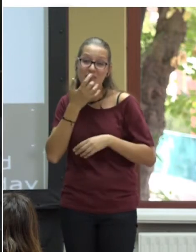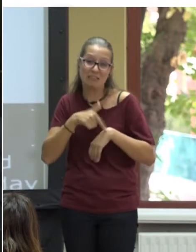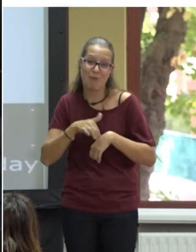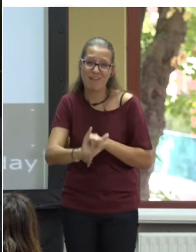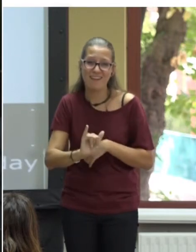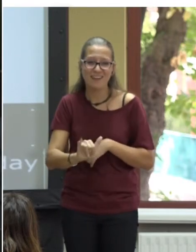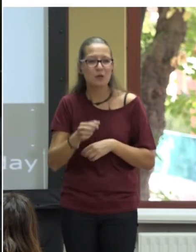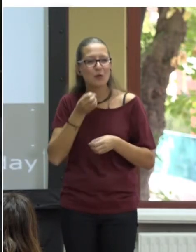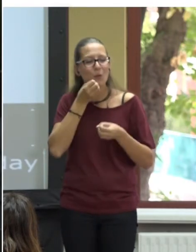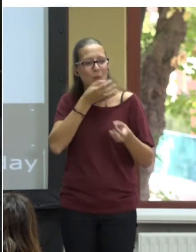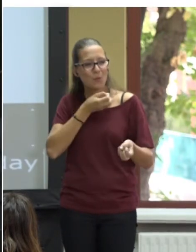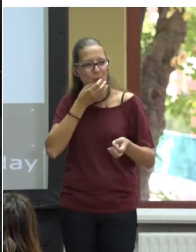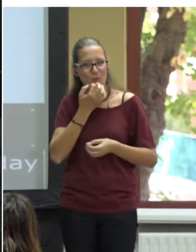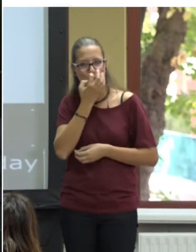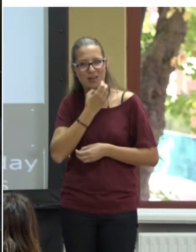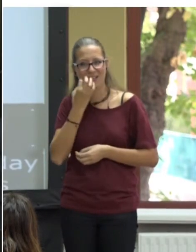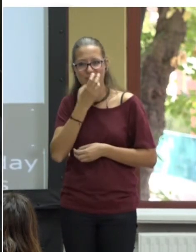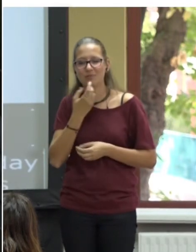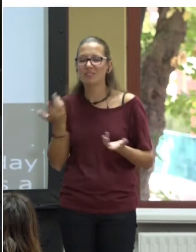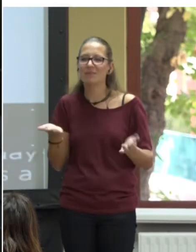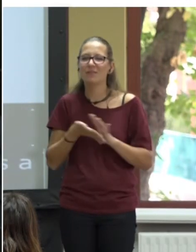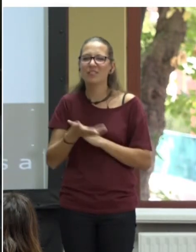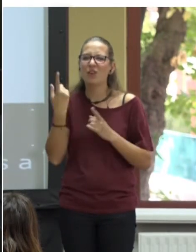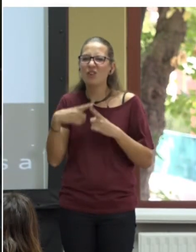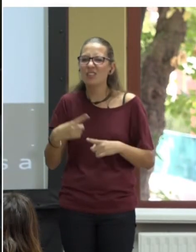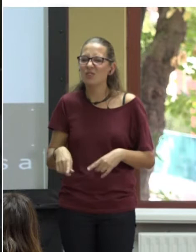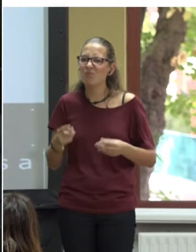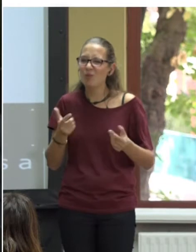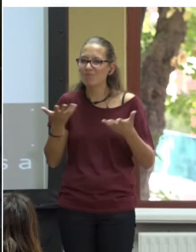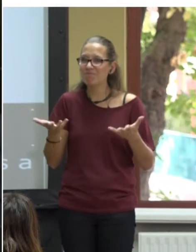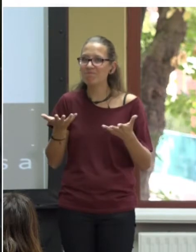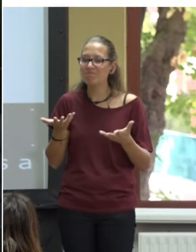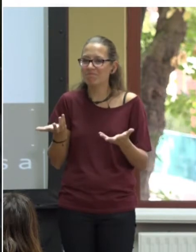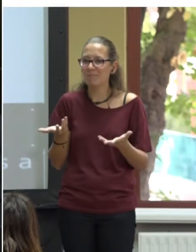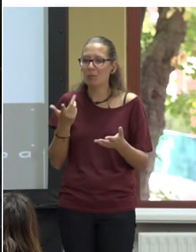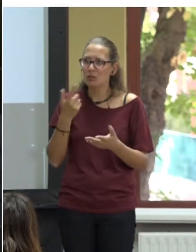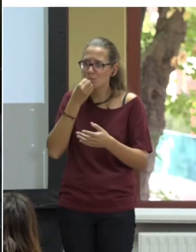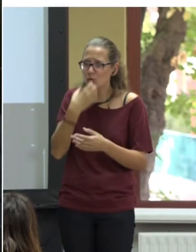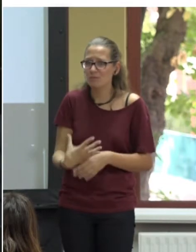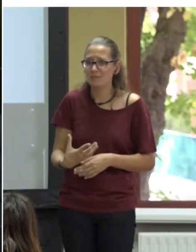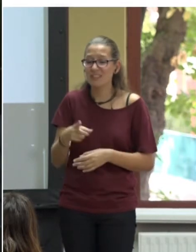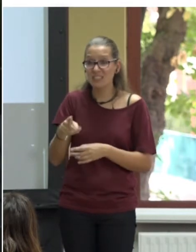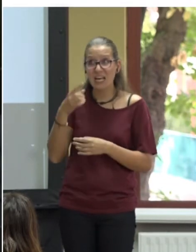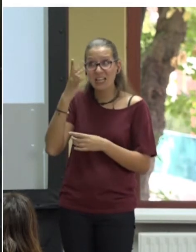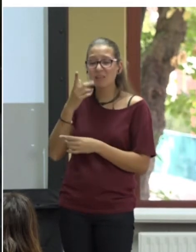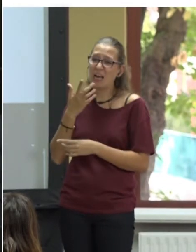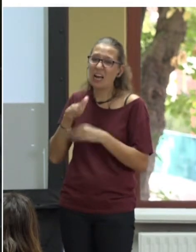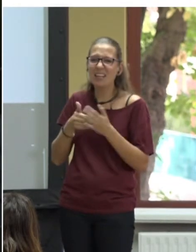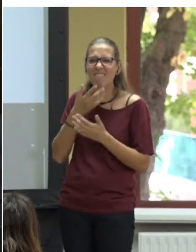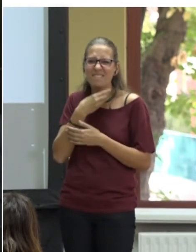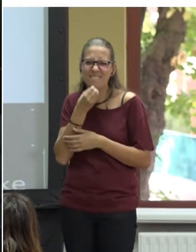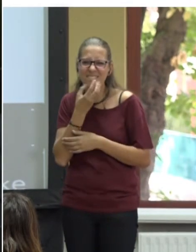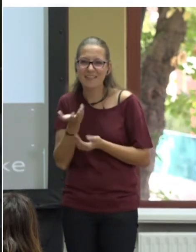story. So things like that, I think, well, that's kind of cute. I like that idea. But I like also the idea that once